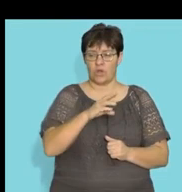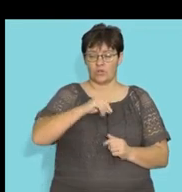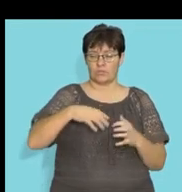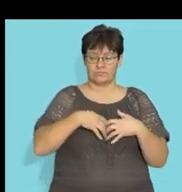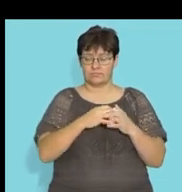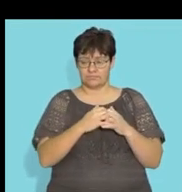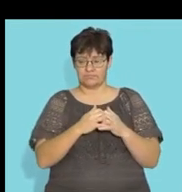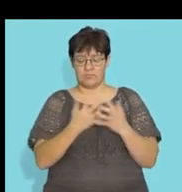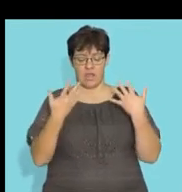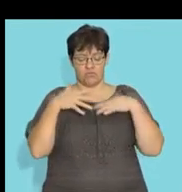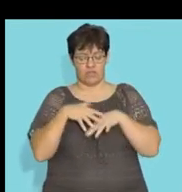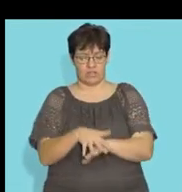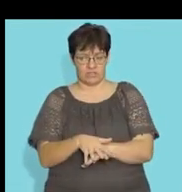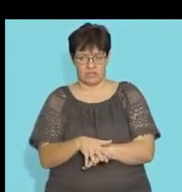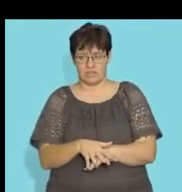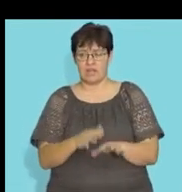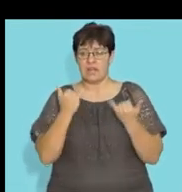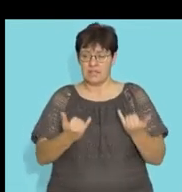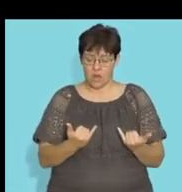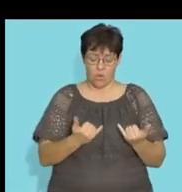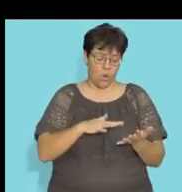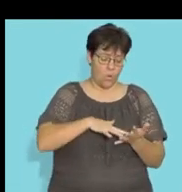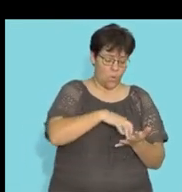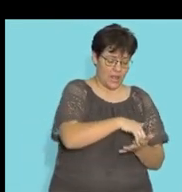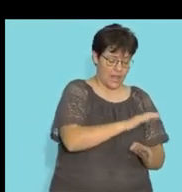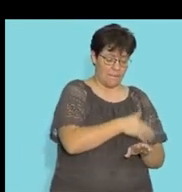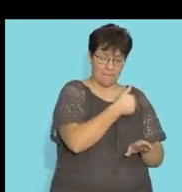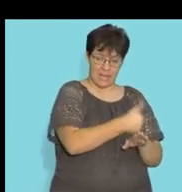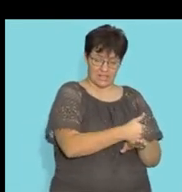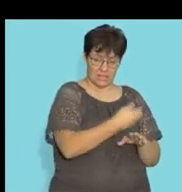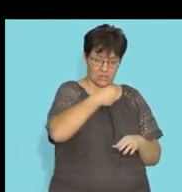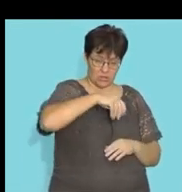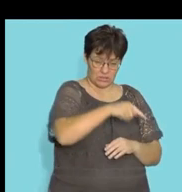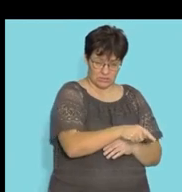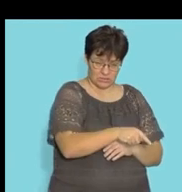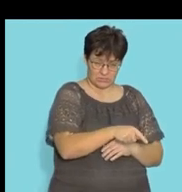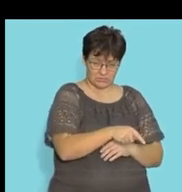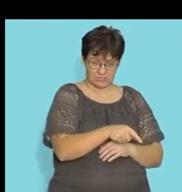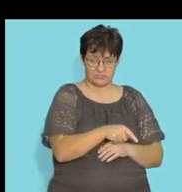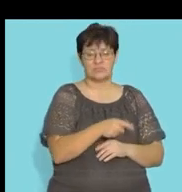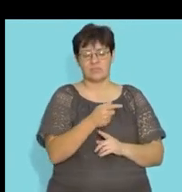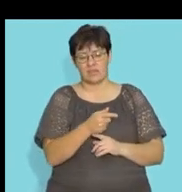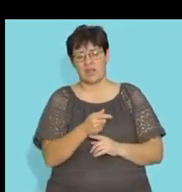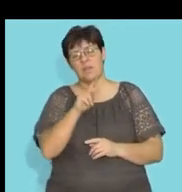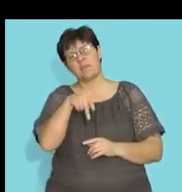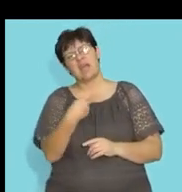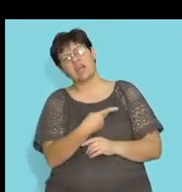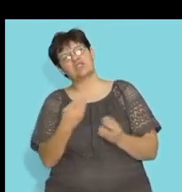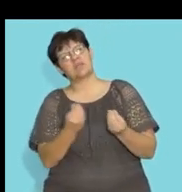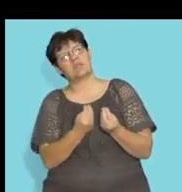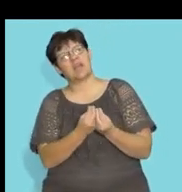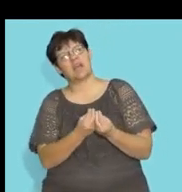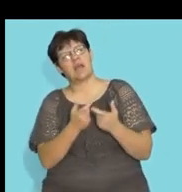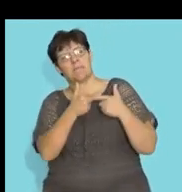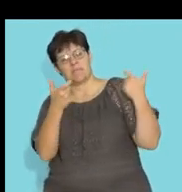salt formed by a reaction that now forms a weak basic salt, meaning something with a pH